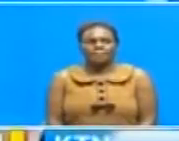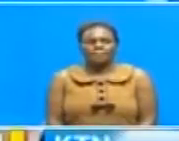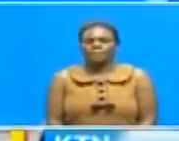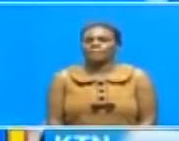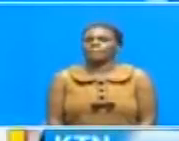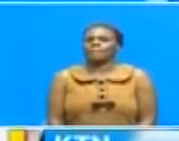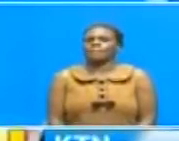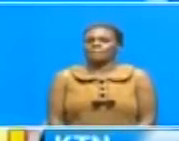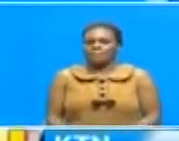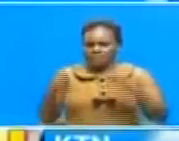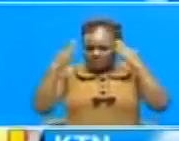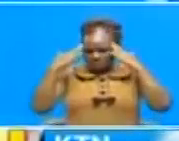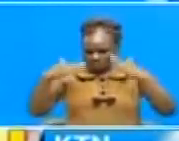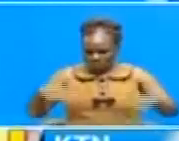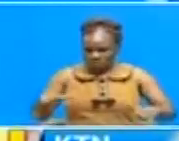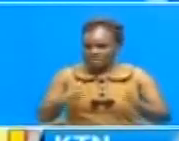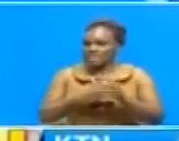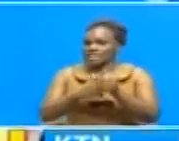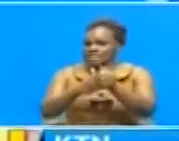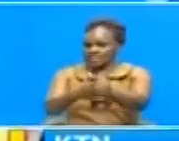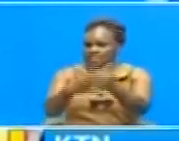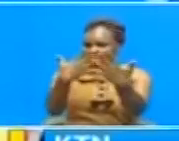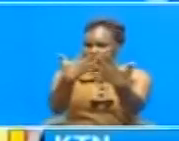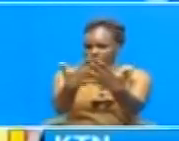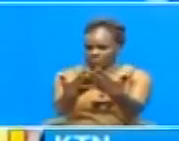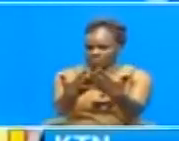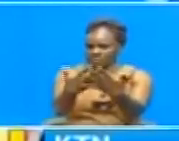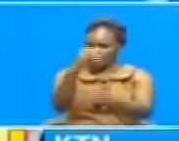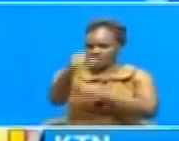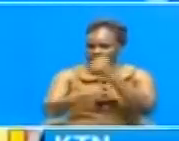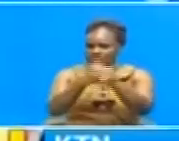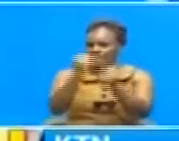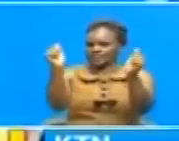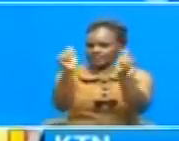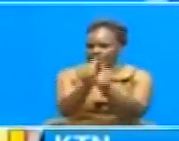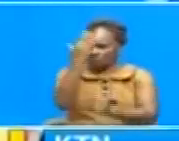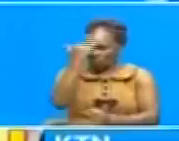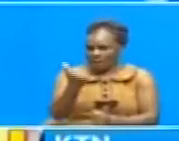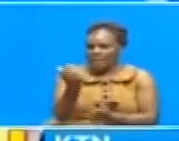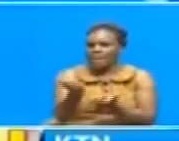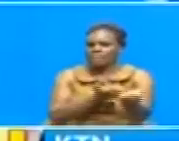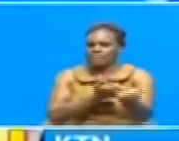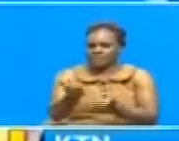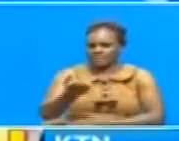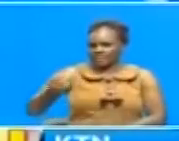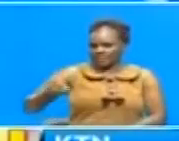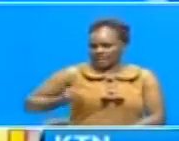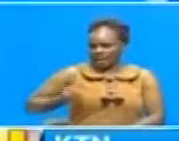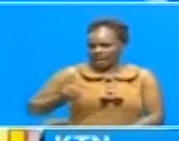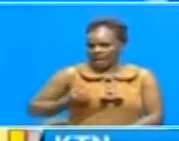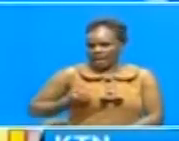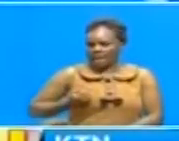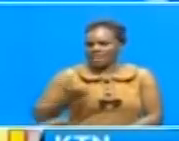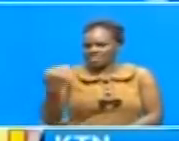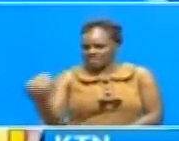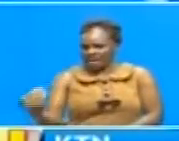And elsewhere, a Muslim cleric has been jailed for 10 years by a Nakuru court for trafficking an underage girl to